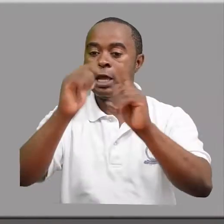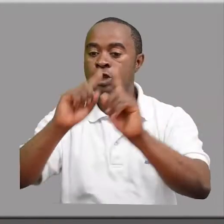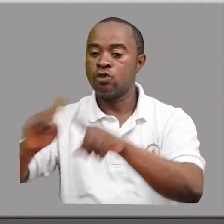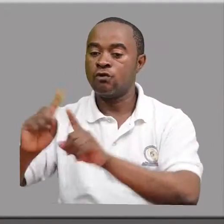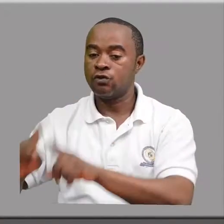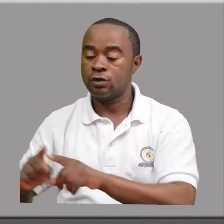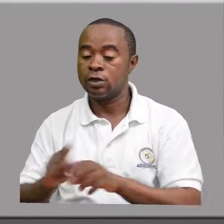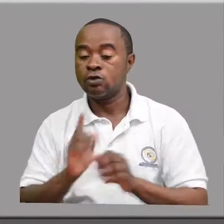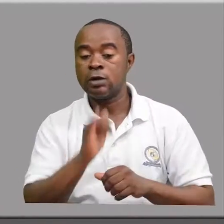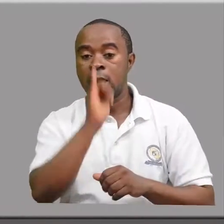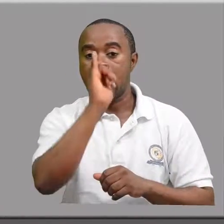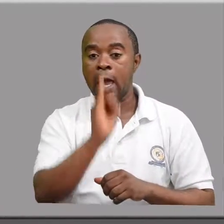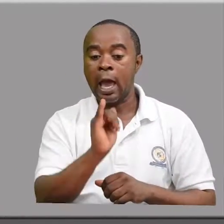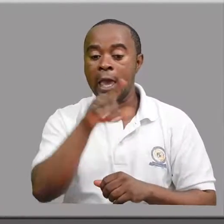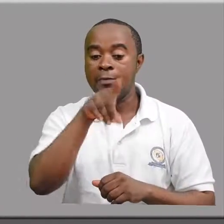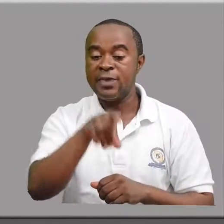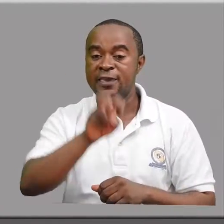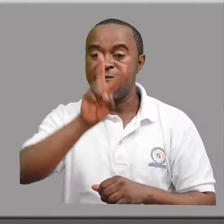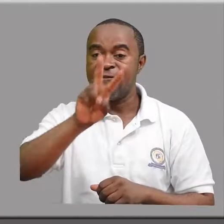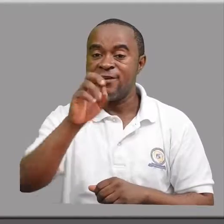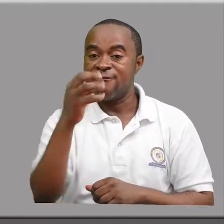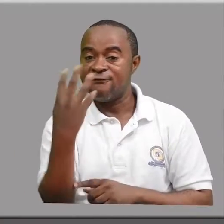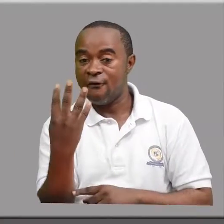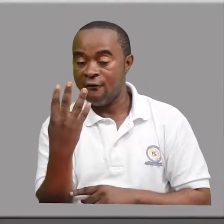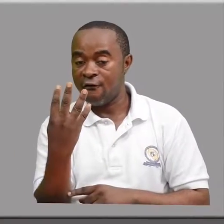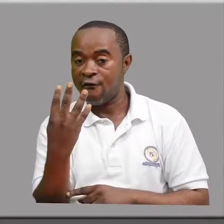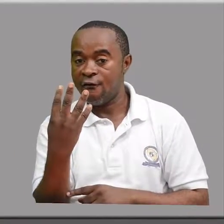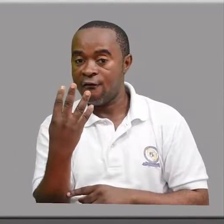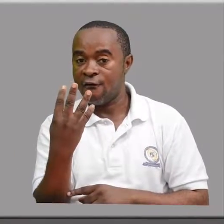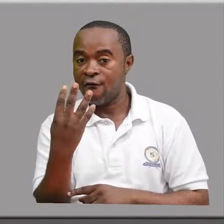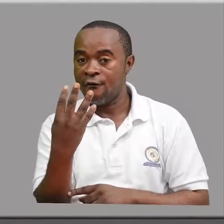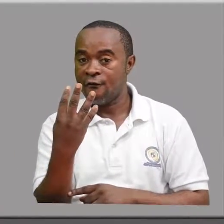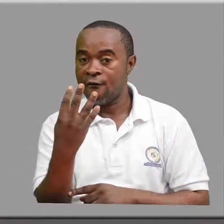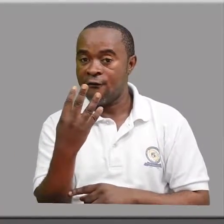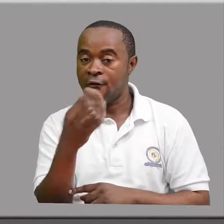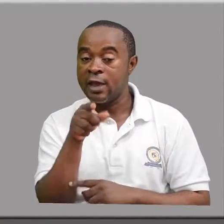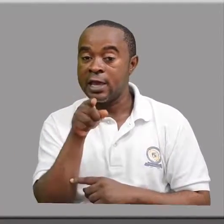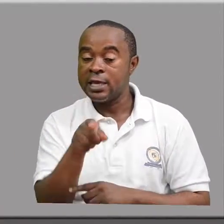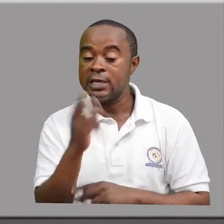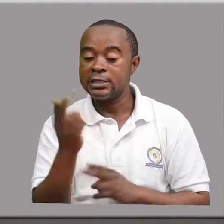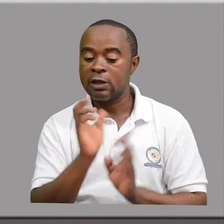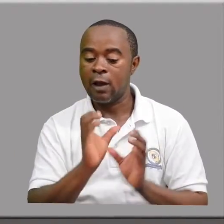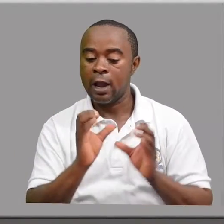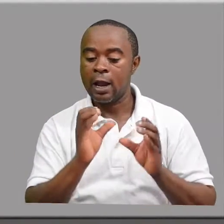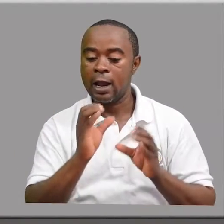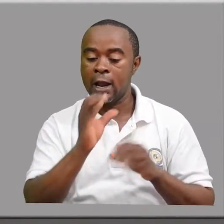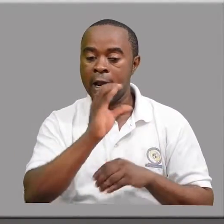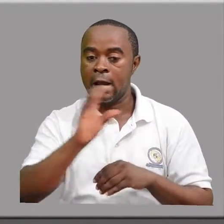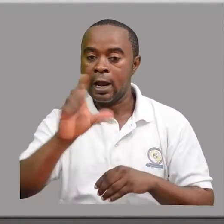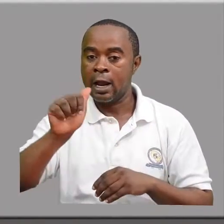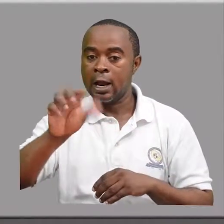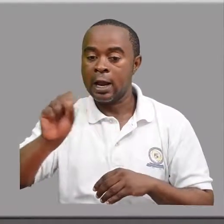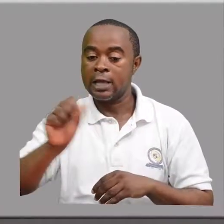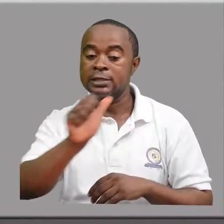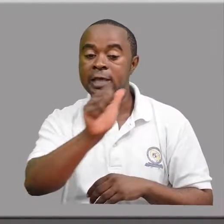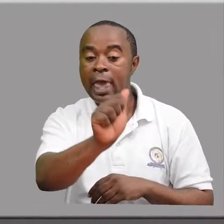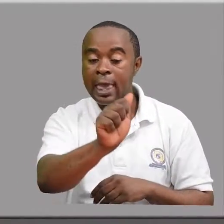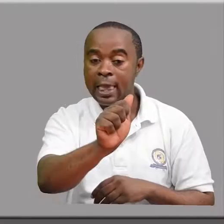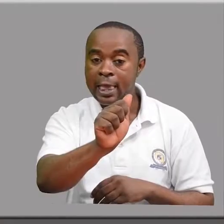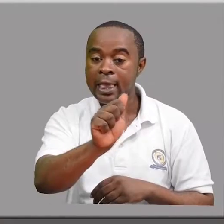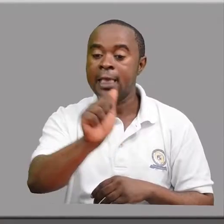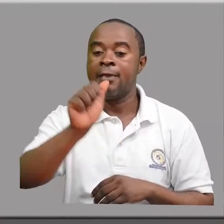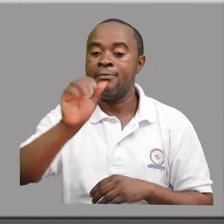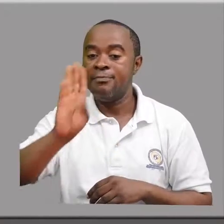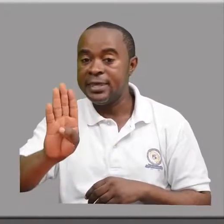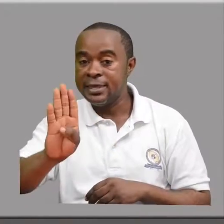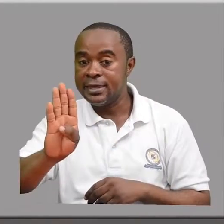IP version 4 we have 5 class of IP address. We have class A,